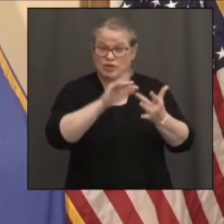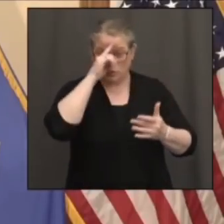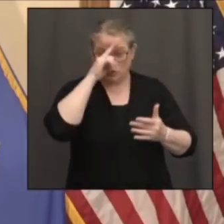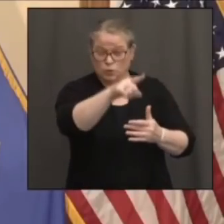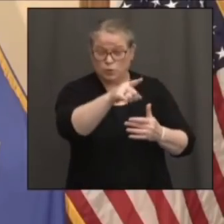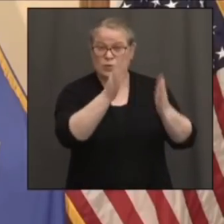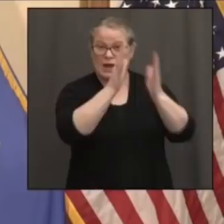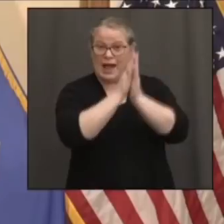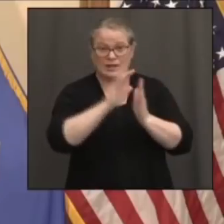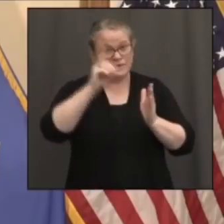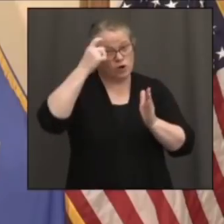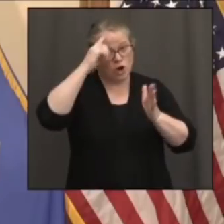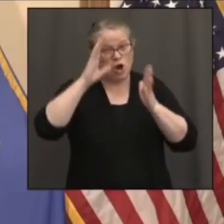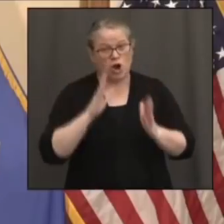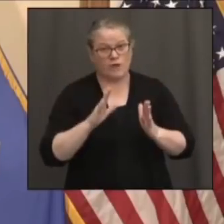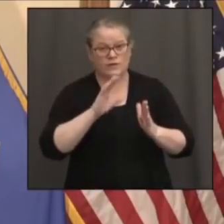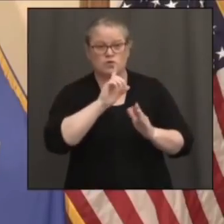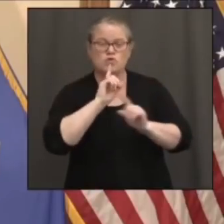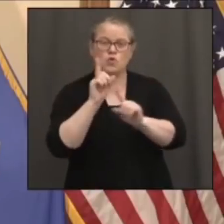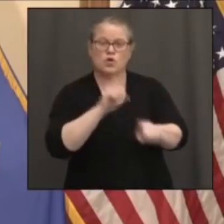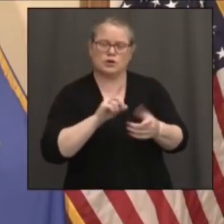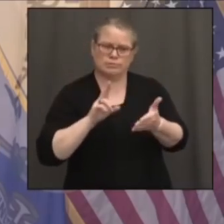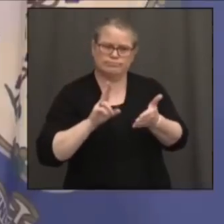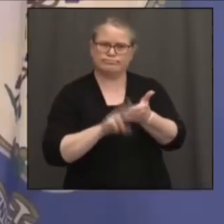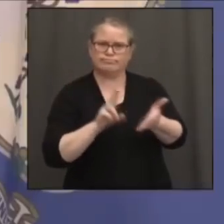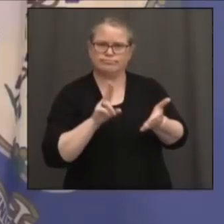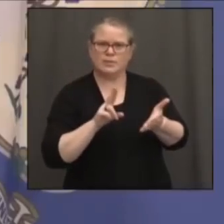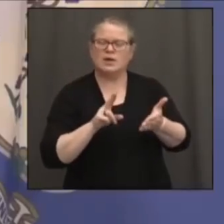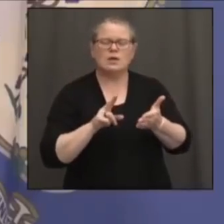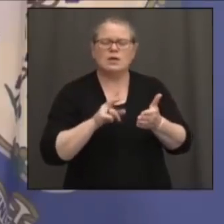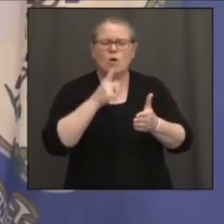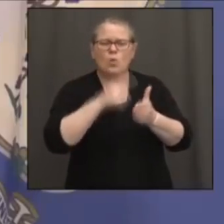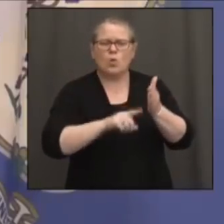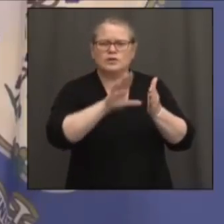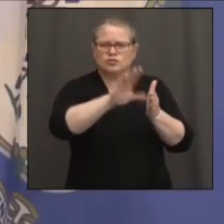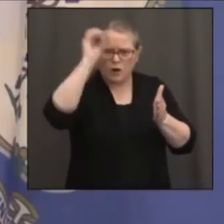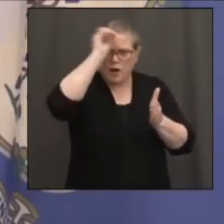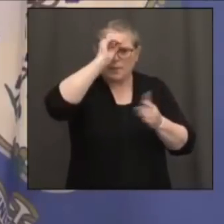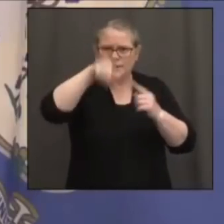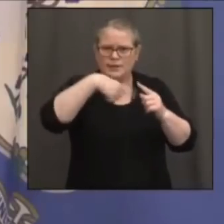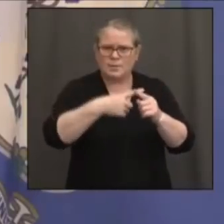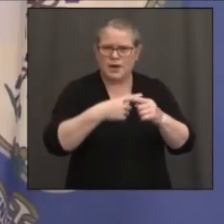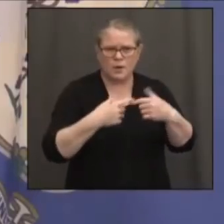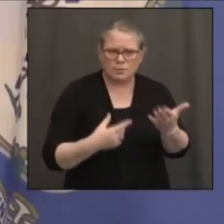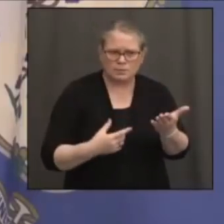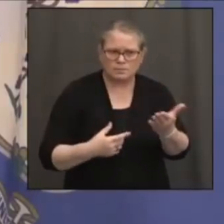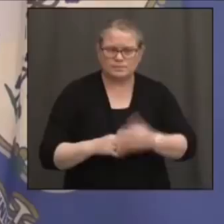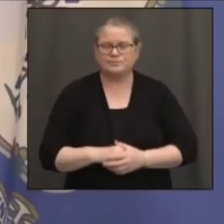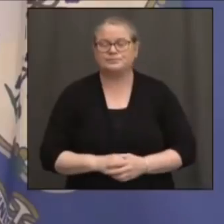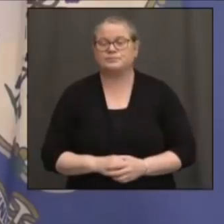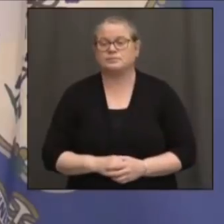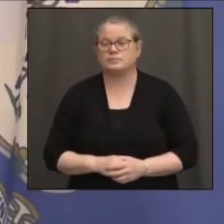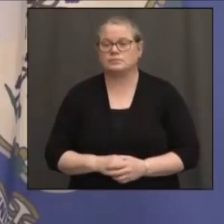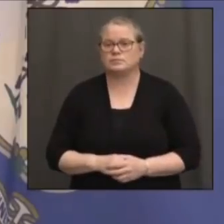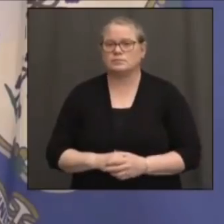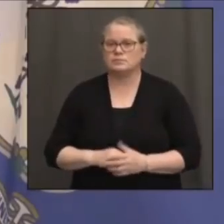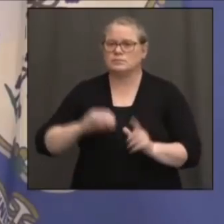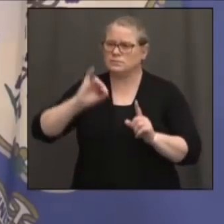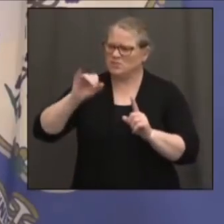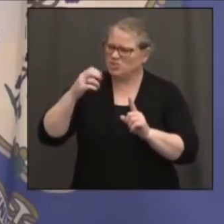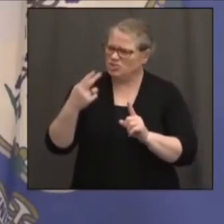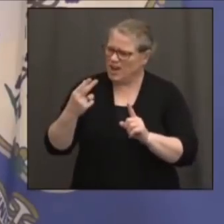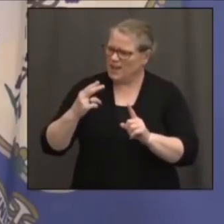this issue? Josh, aren't we following federal guidance when, if there are flare-ups in a nursing home,